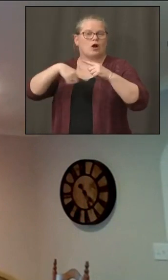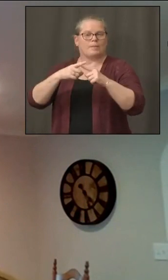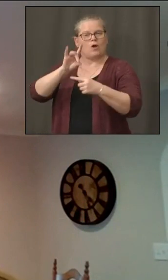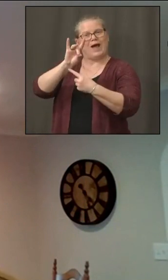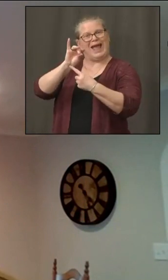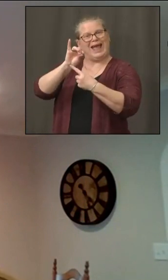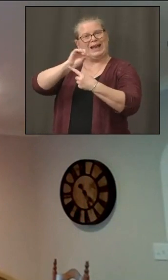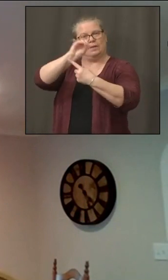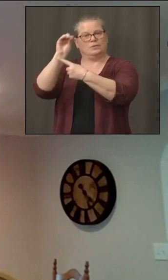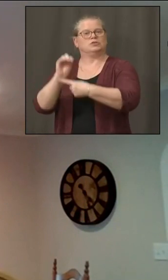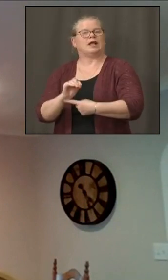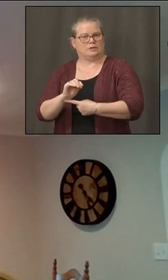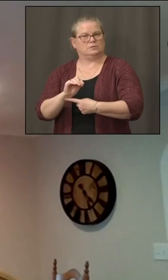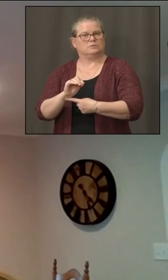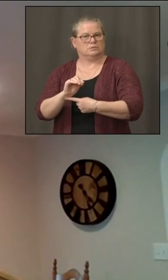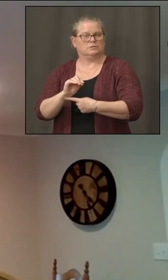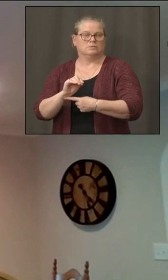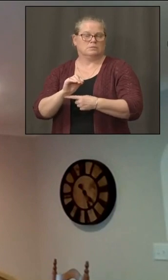immunity.